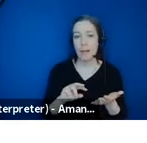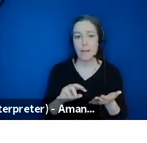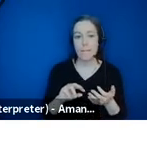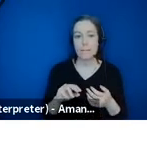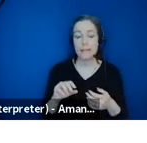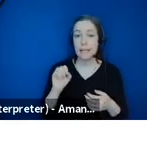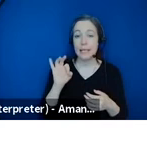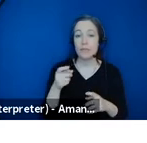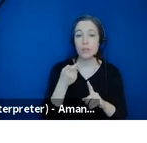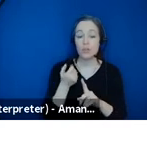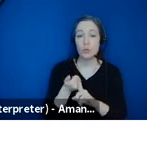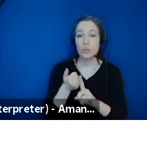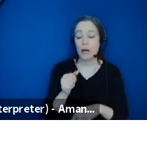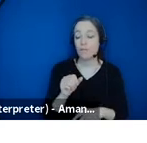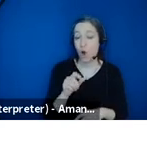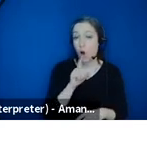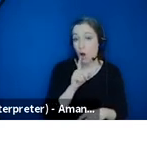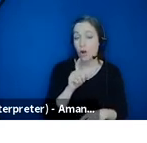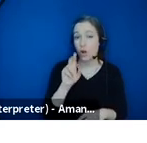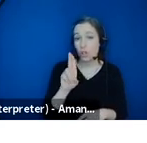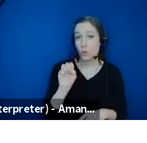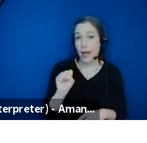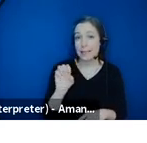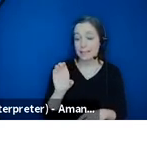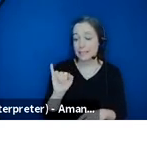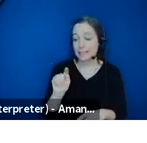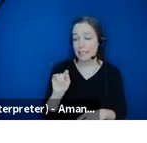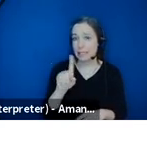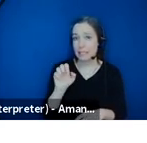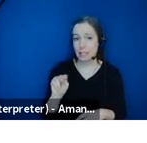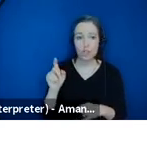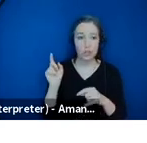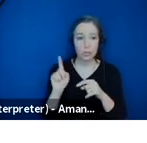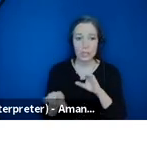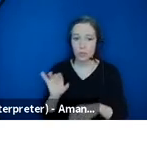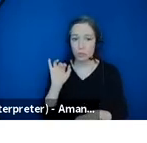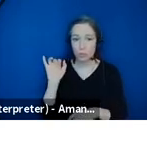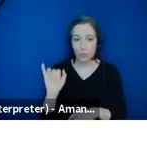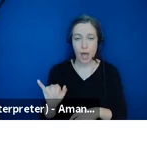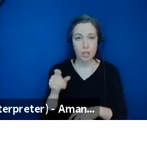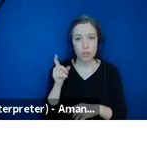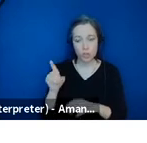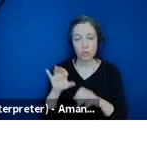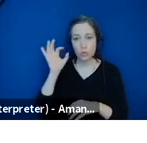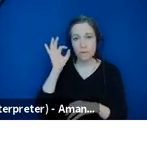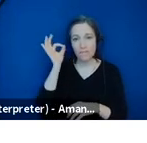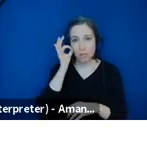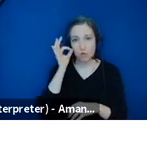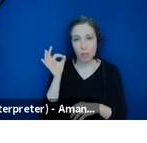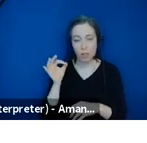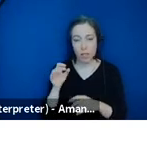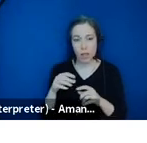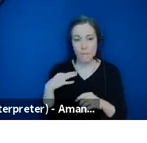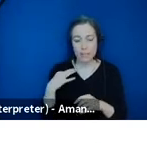If you are a student who is undocumented, then you'll complete the MISFA. You will not do both applications. So if you're unsure of